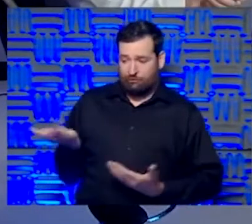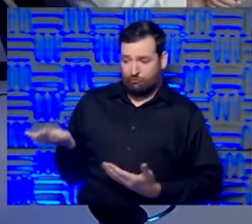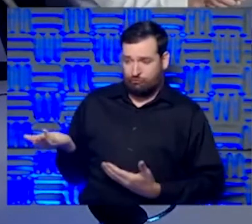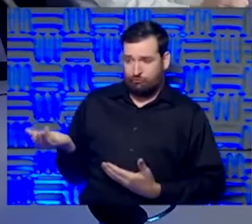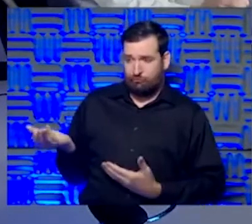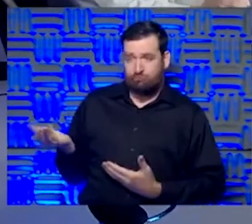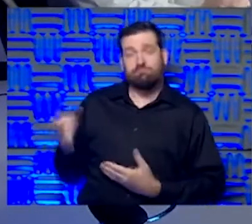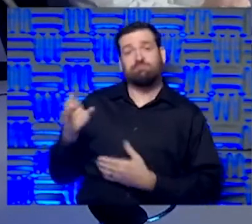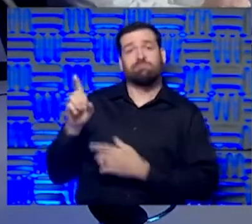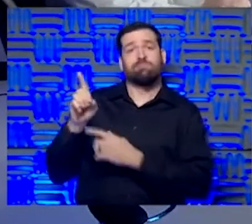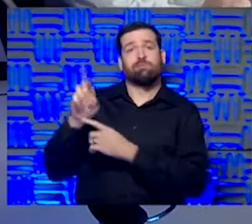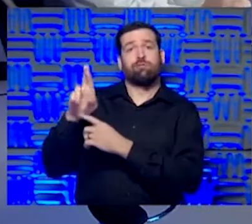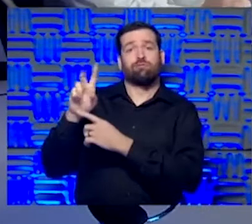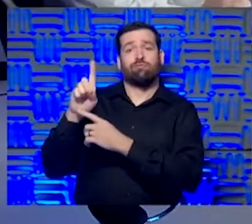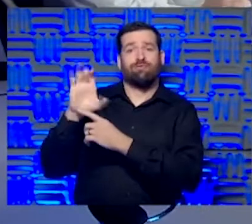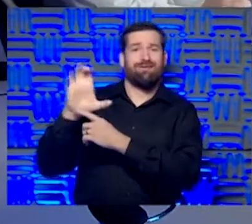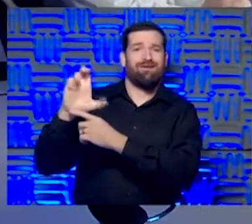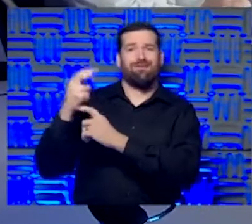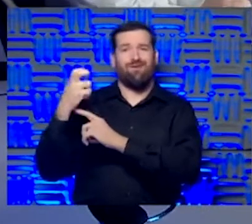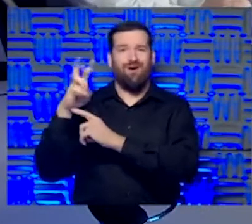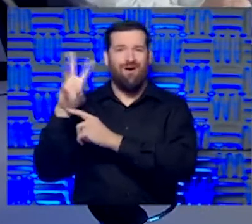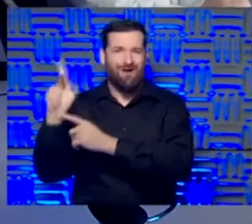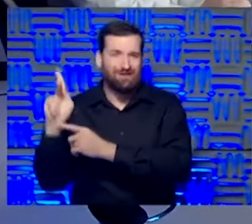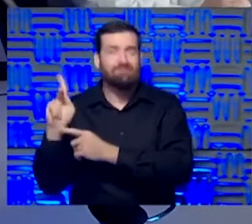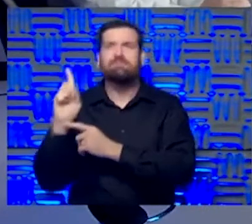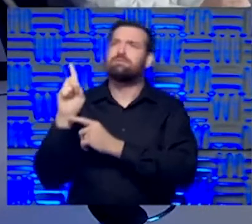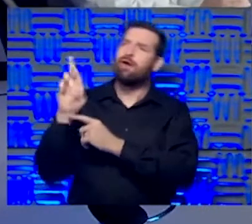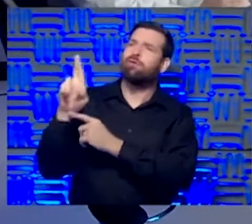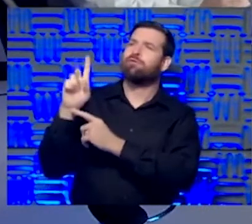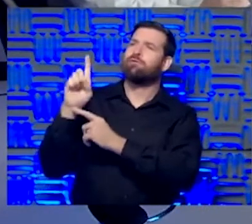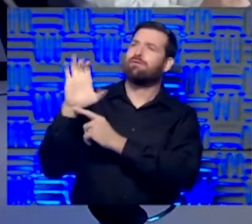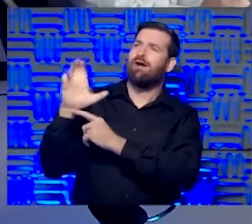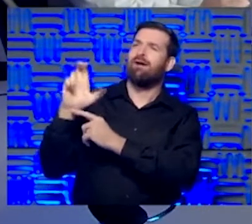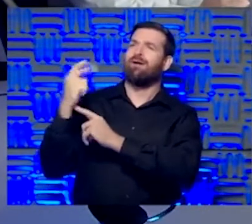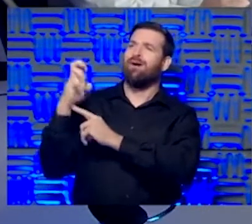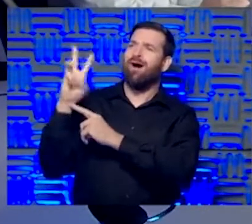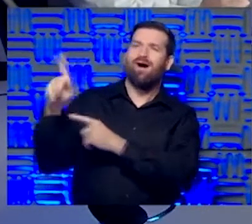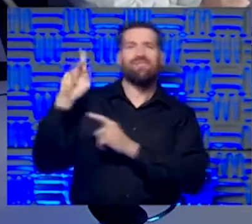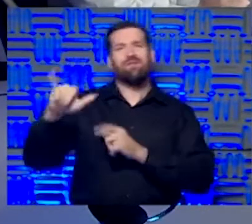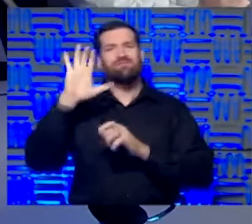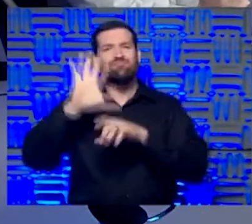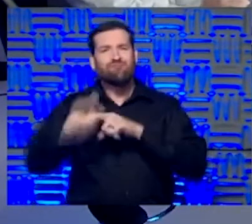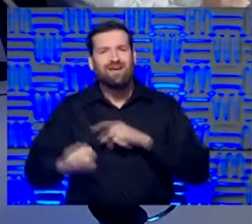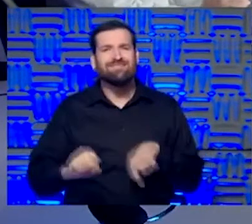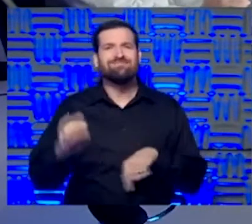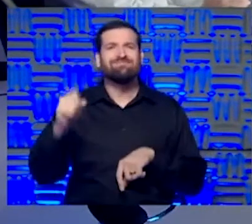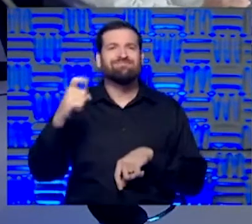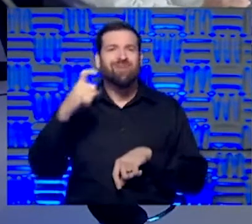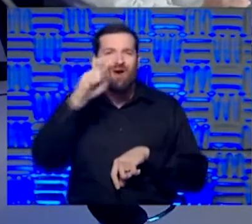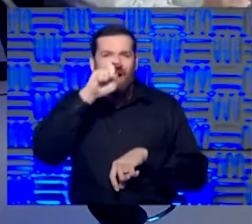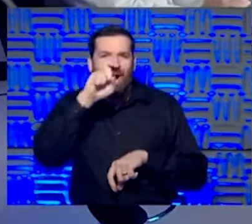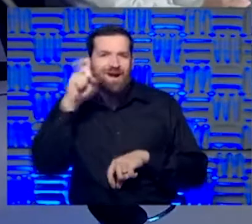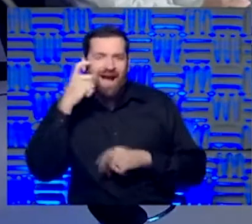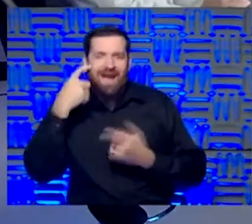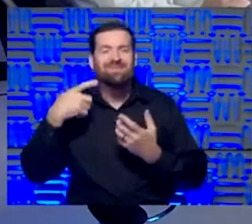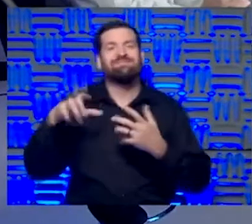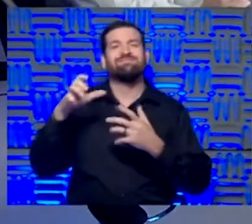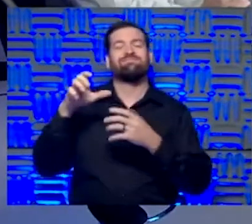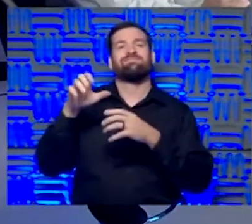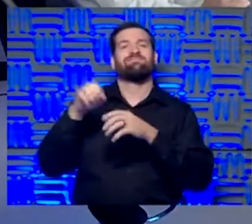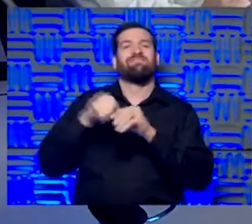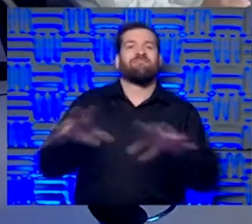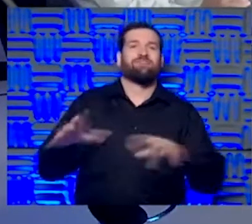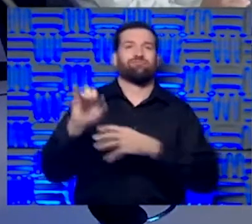right-hand person here, Dr. Doc Hawk. Dr. Doc Hawk. Wow, that was great. Hawkeye, Dana Hawkinson, Medical Director of Infection Prevention